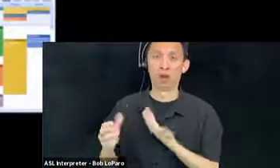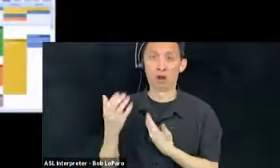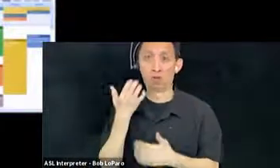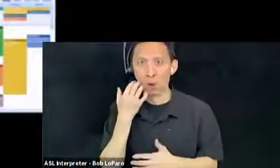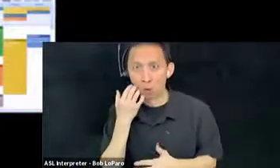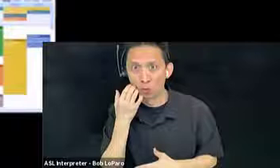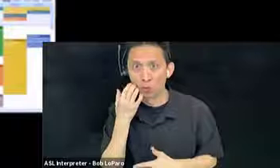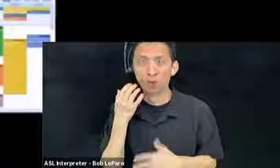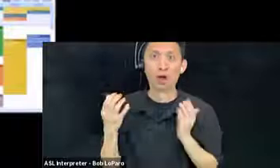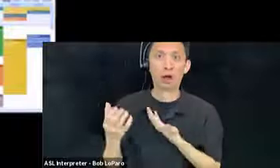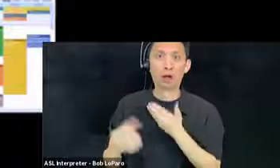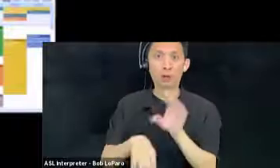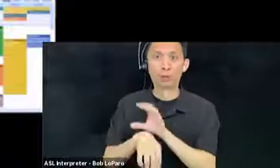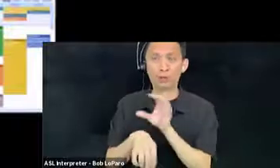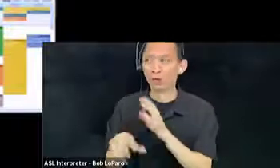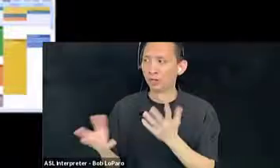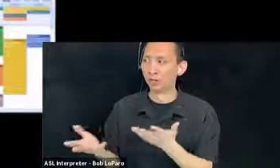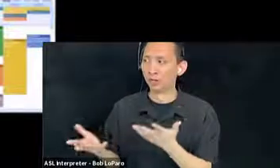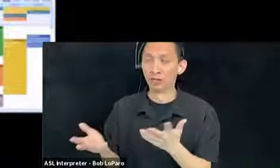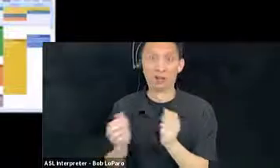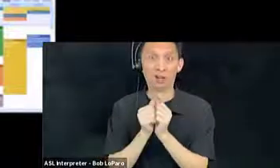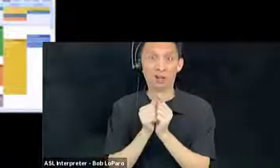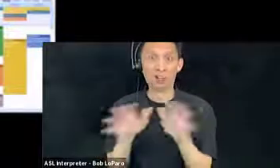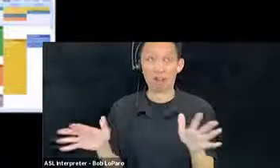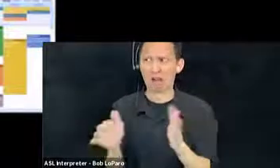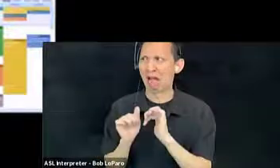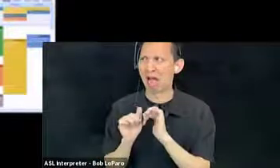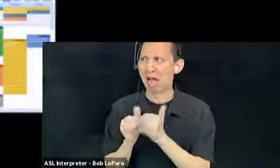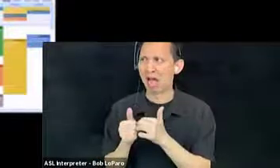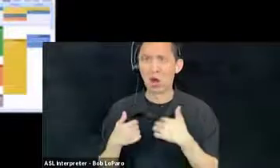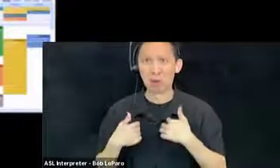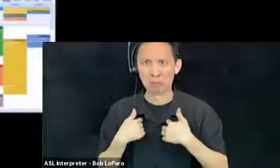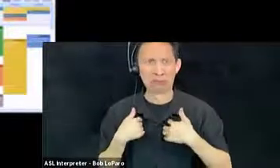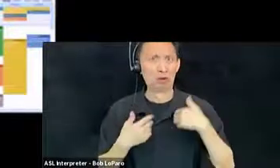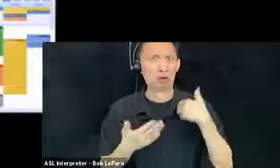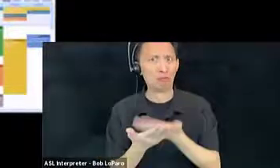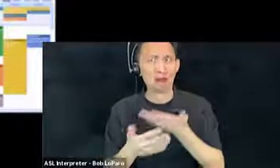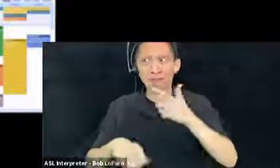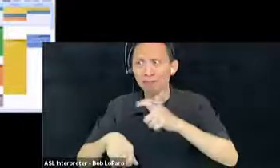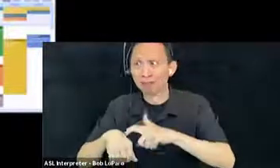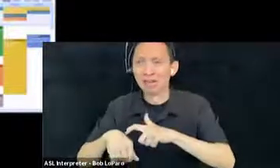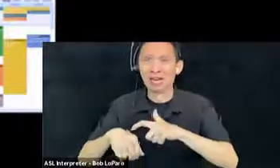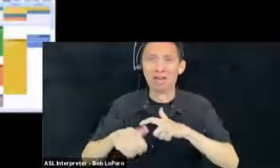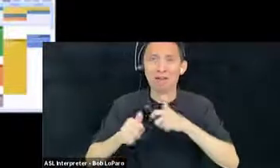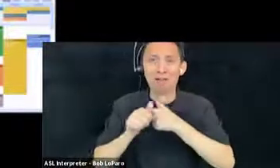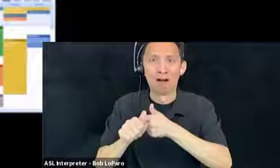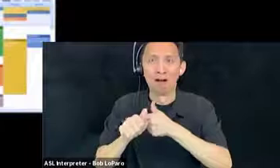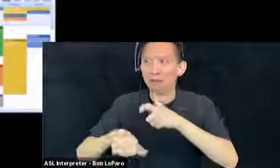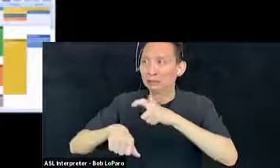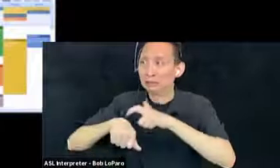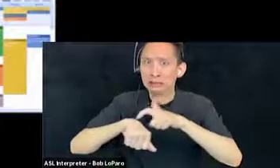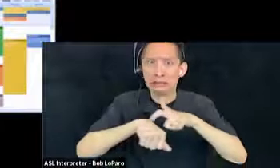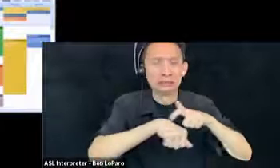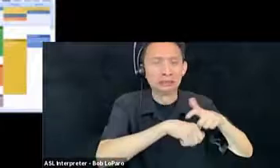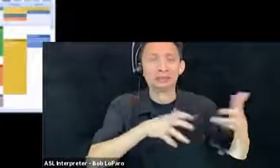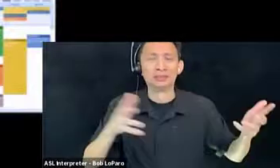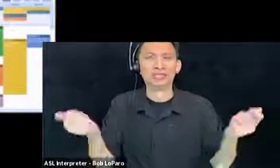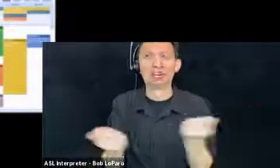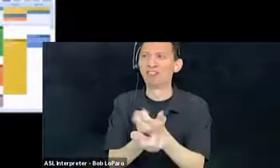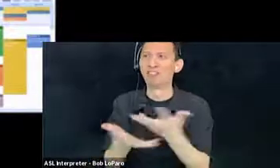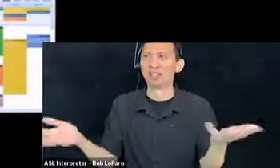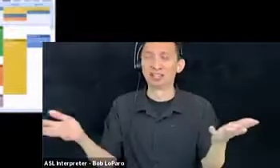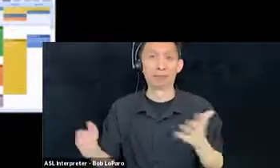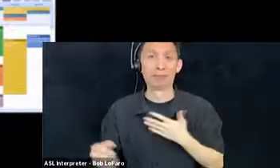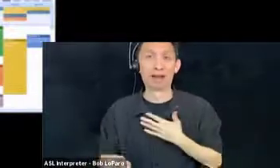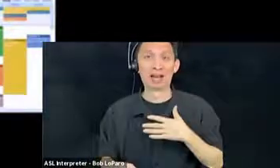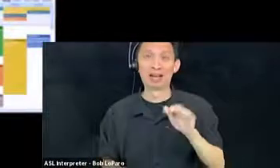make anything on time if I didn't have my phone, my work calendar, and my Alexa enabled devices that I'll probably